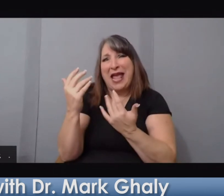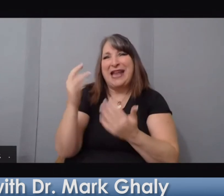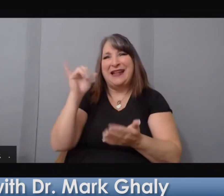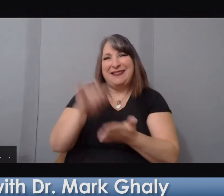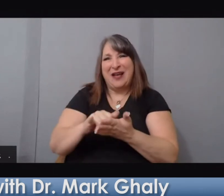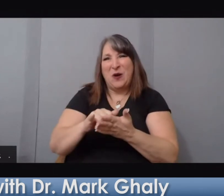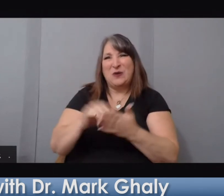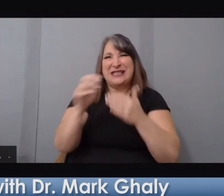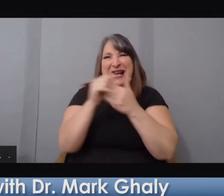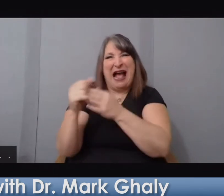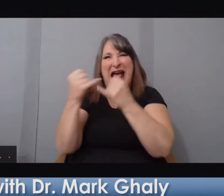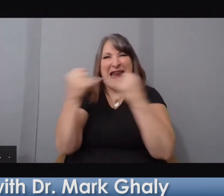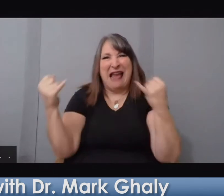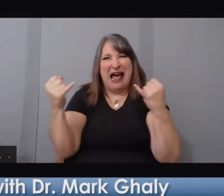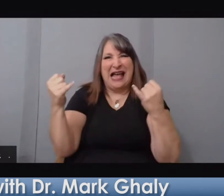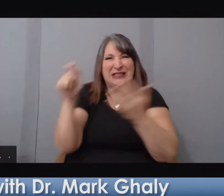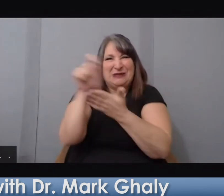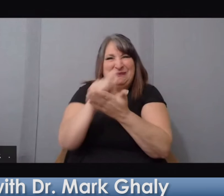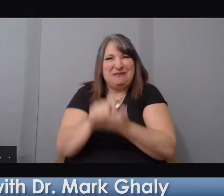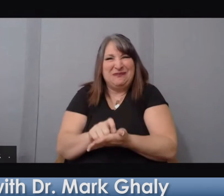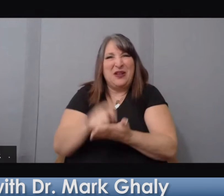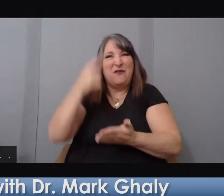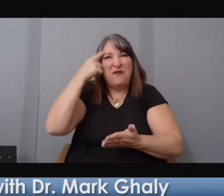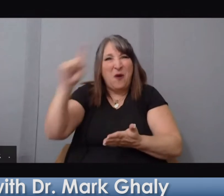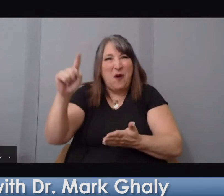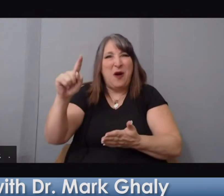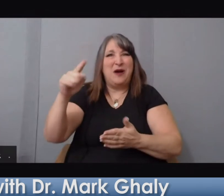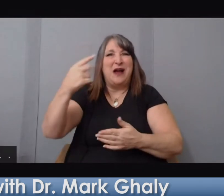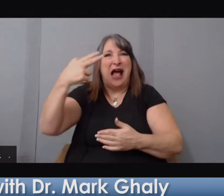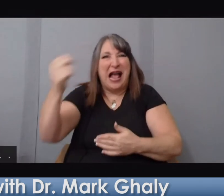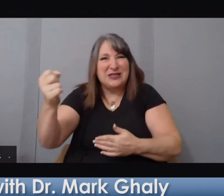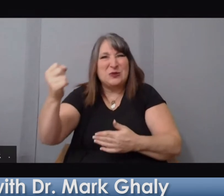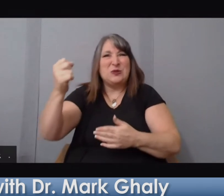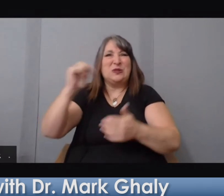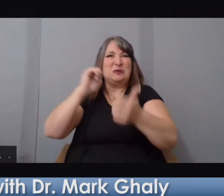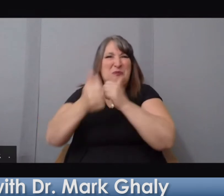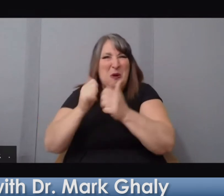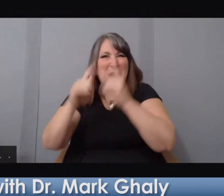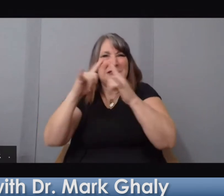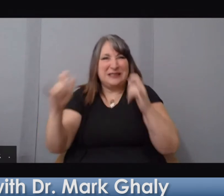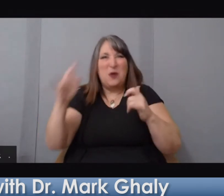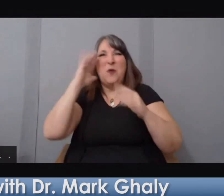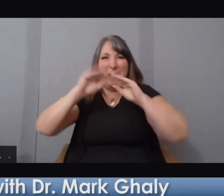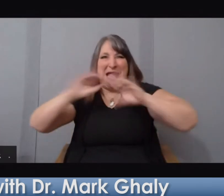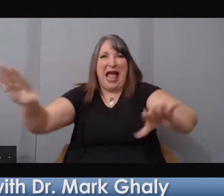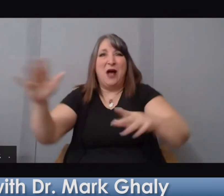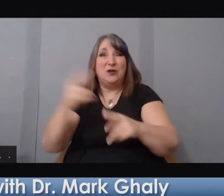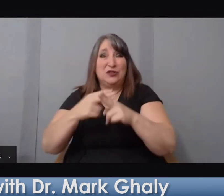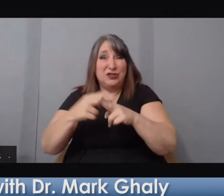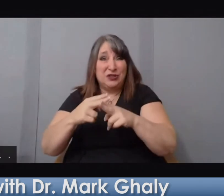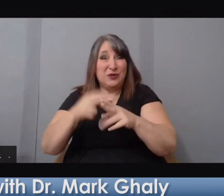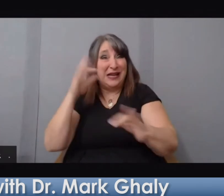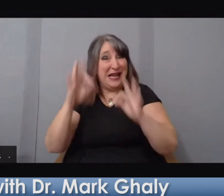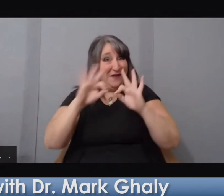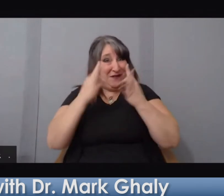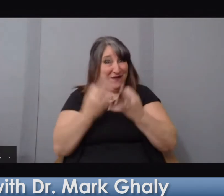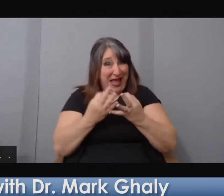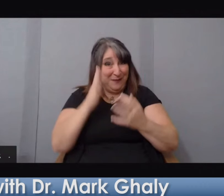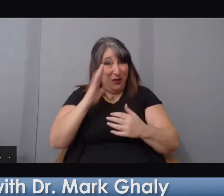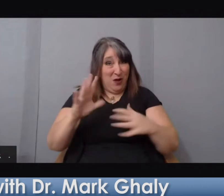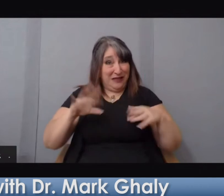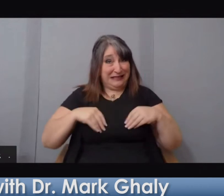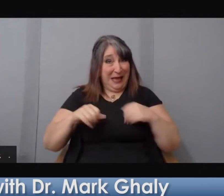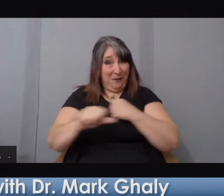the application of the travel advisory, absolutely. If a family is going to take the risk and travel out